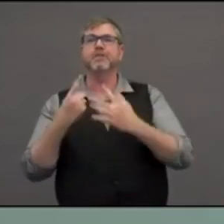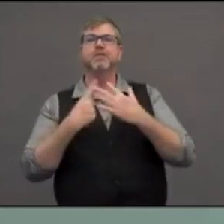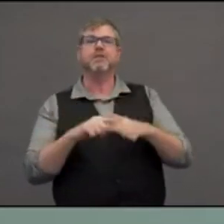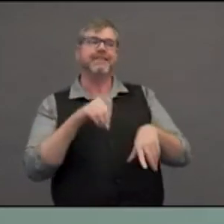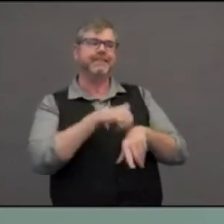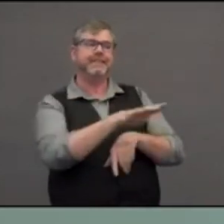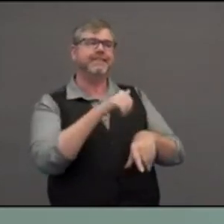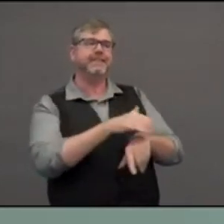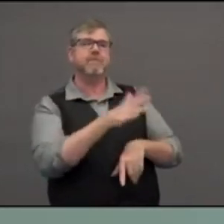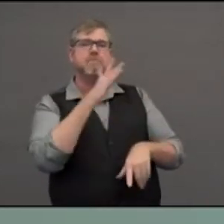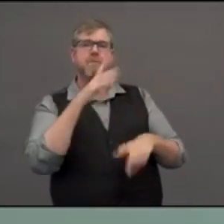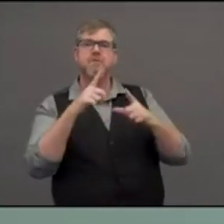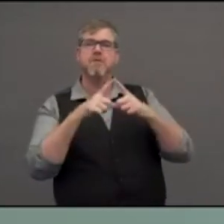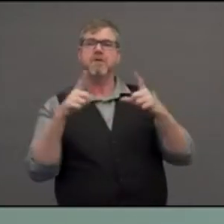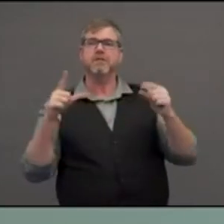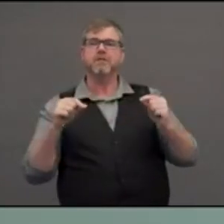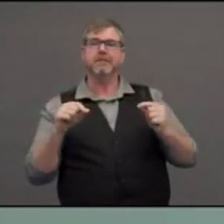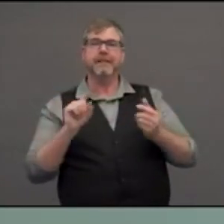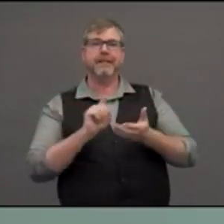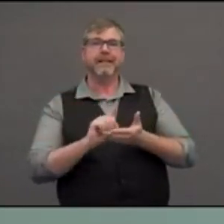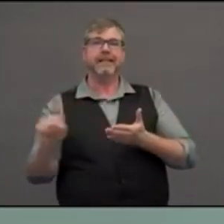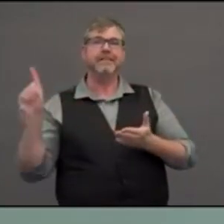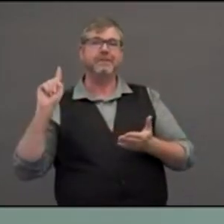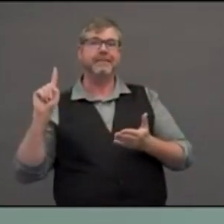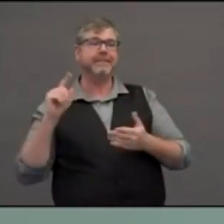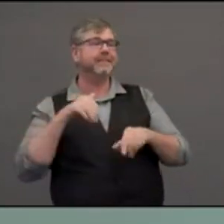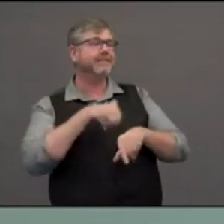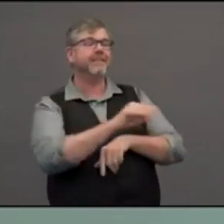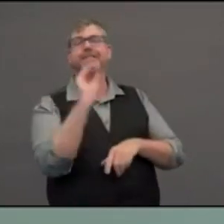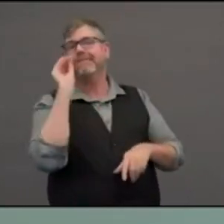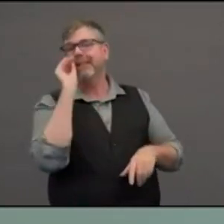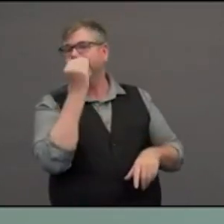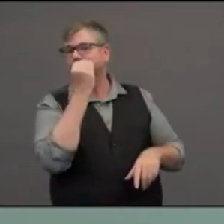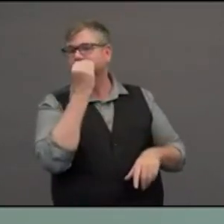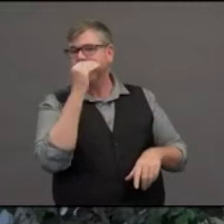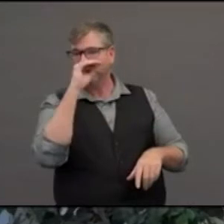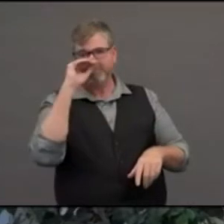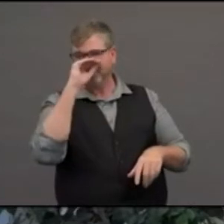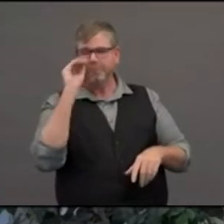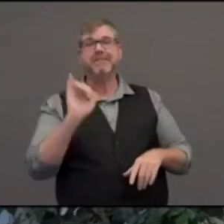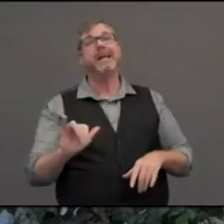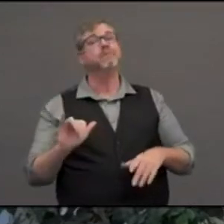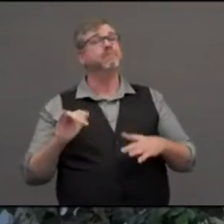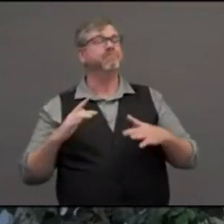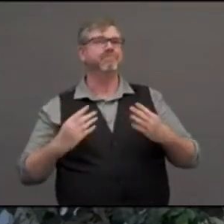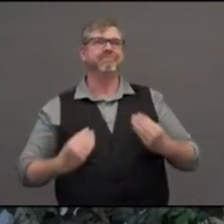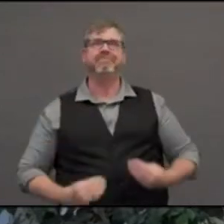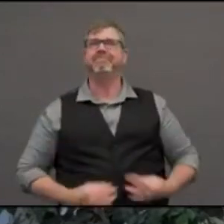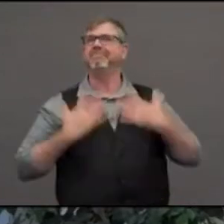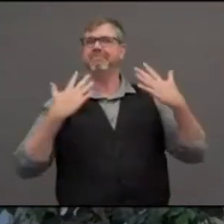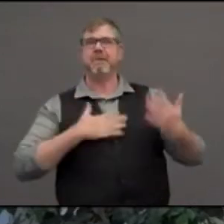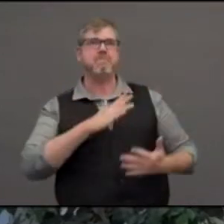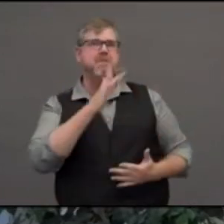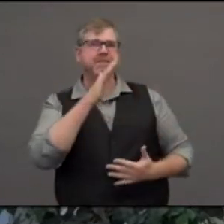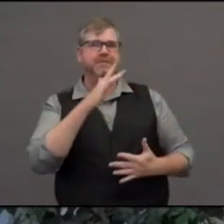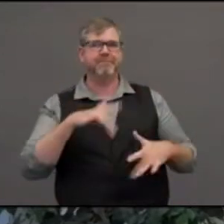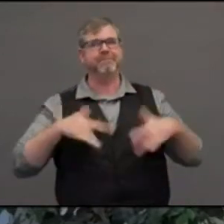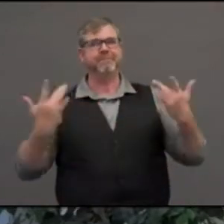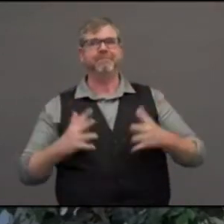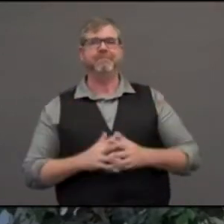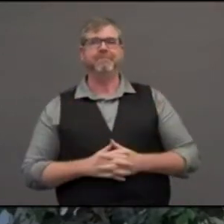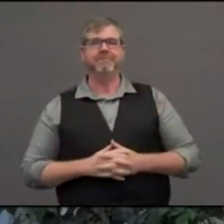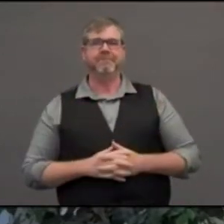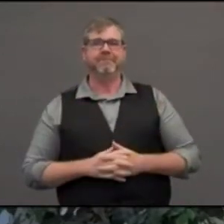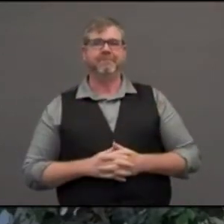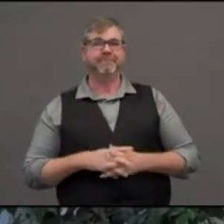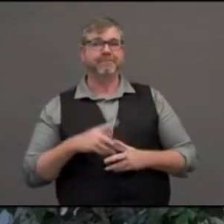her some flowers, and that seemed to really brighten her day. So even though I couldn't physically go visit her and have been staying